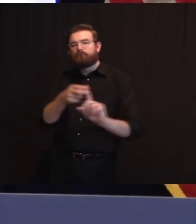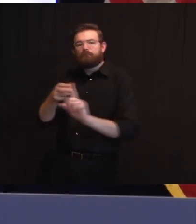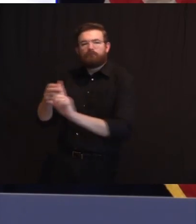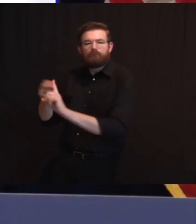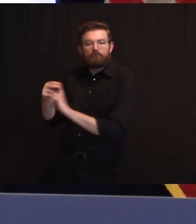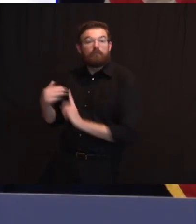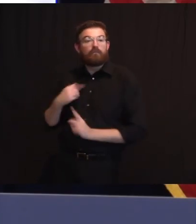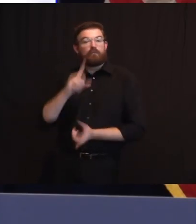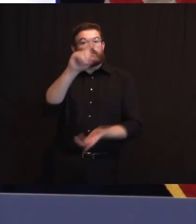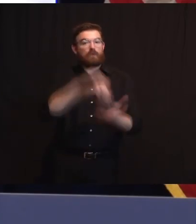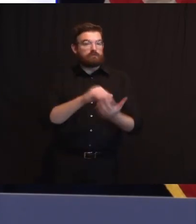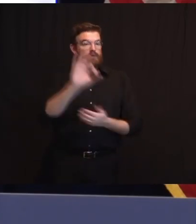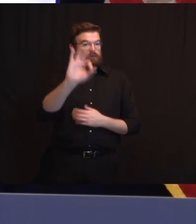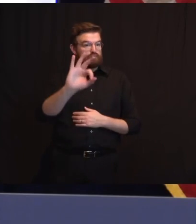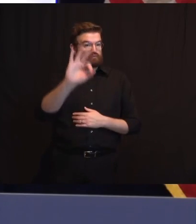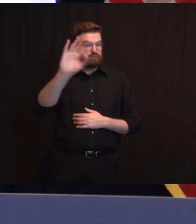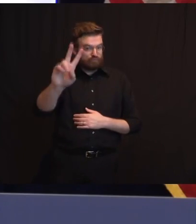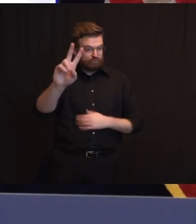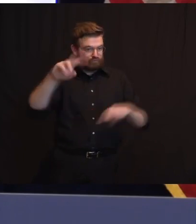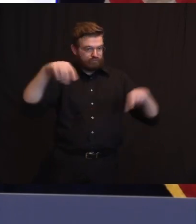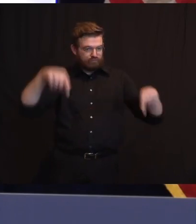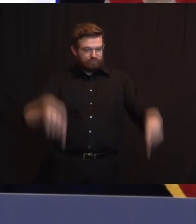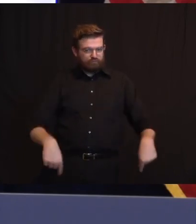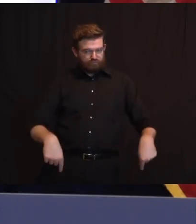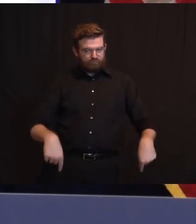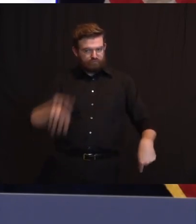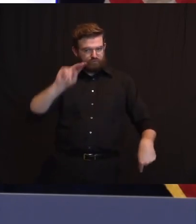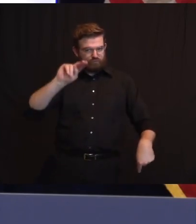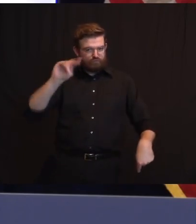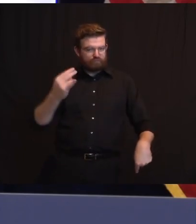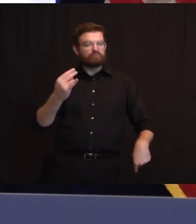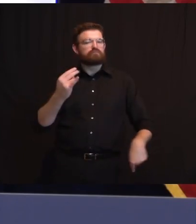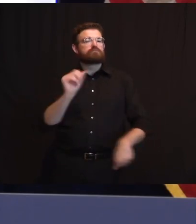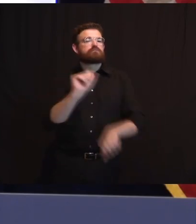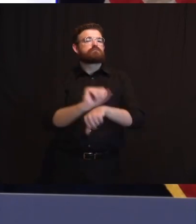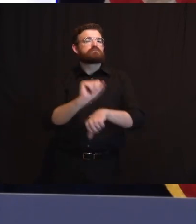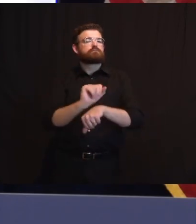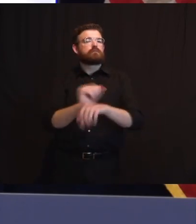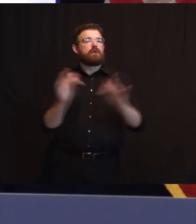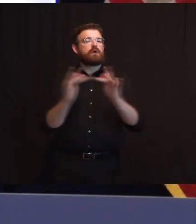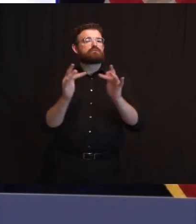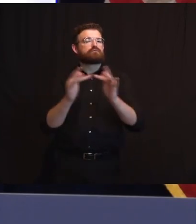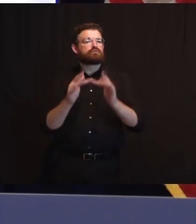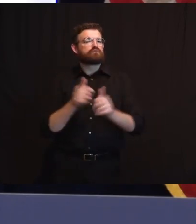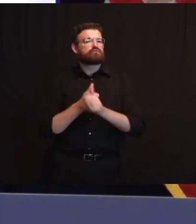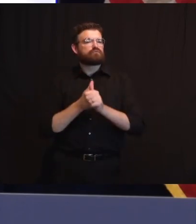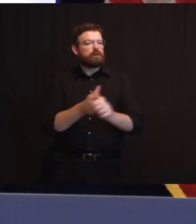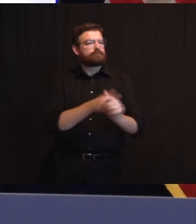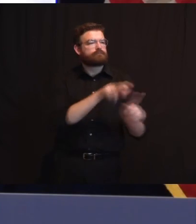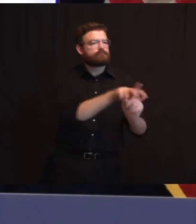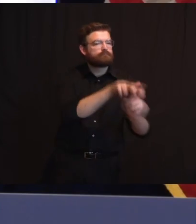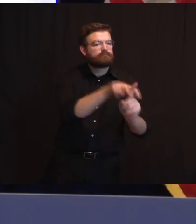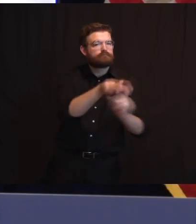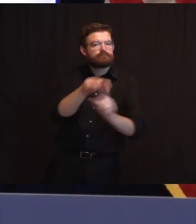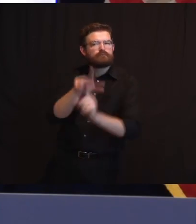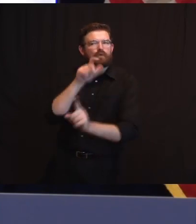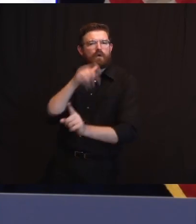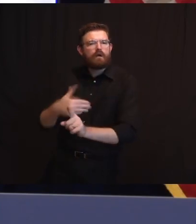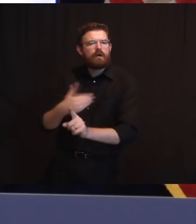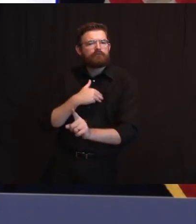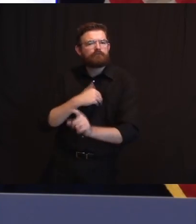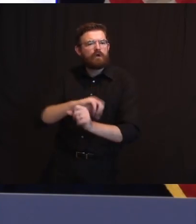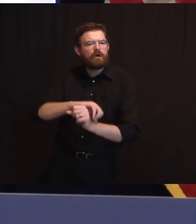state, which includes existing local health department staff, as well as the newly trained contact tracers that have been deployed